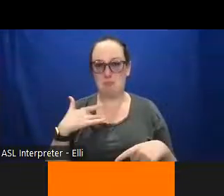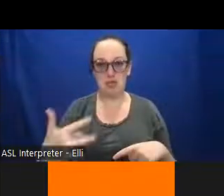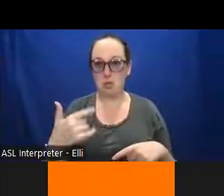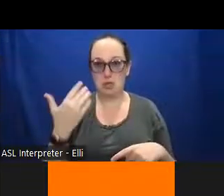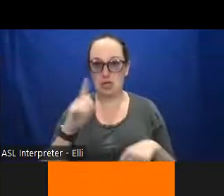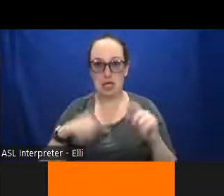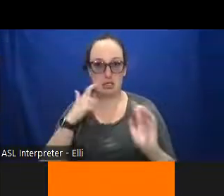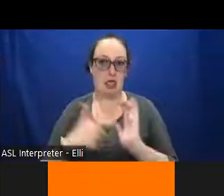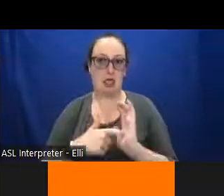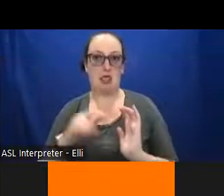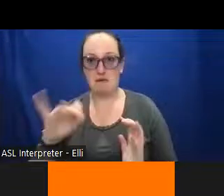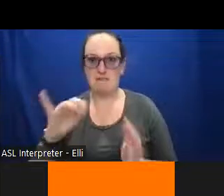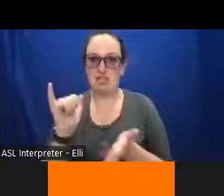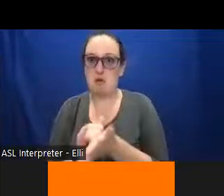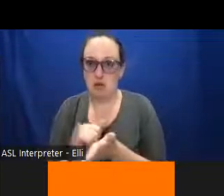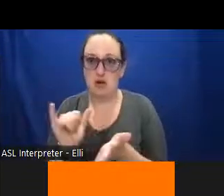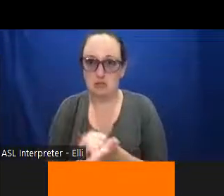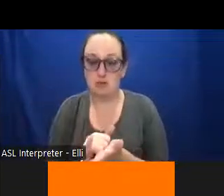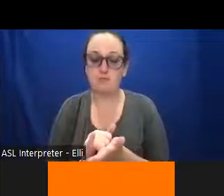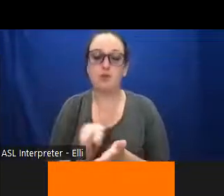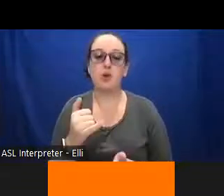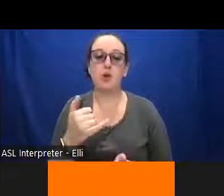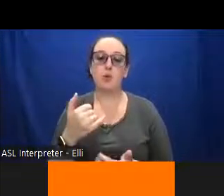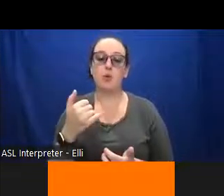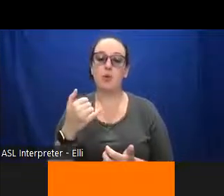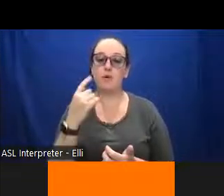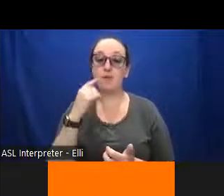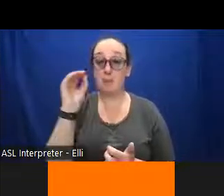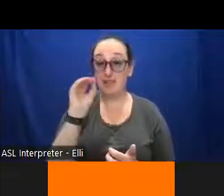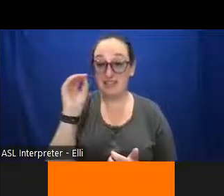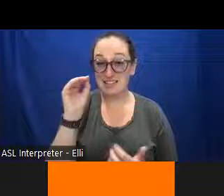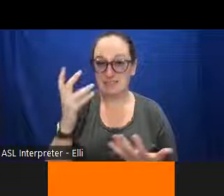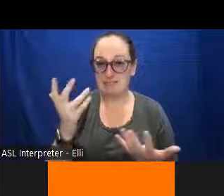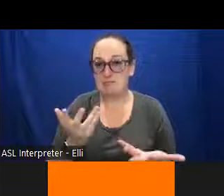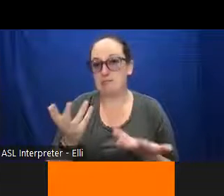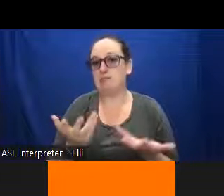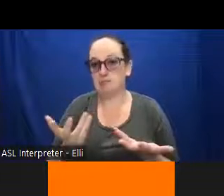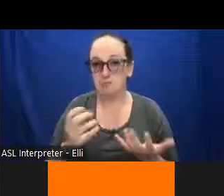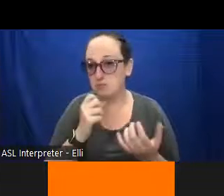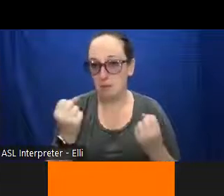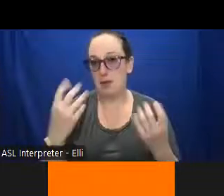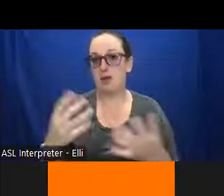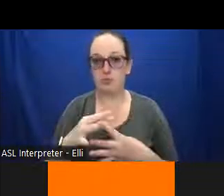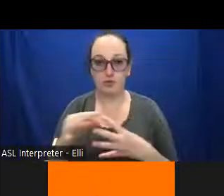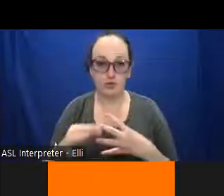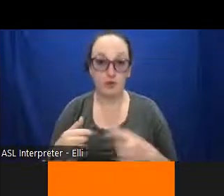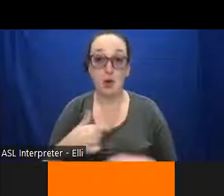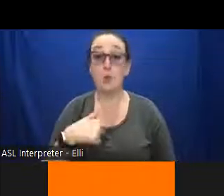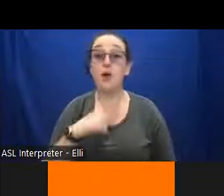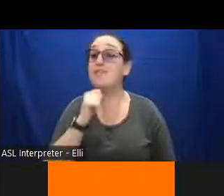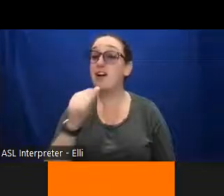you know where our opinions are formed and kind of come from. We are not professionals